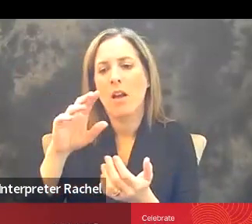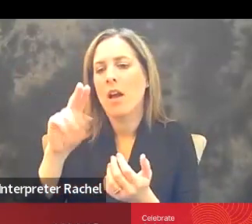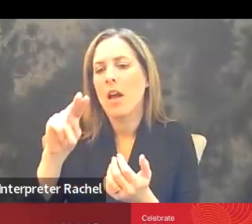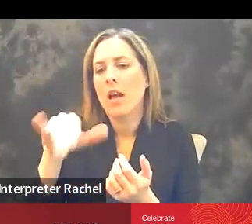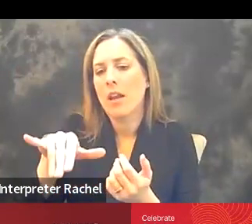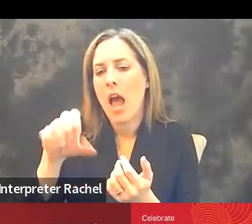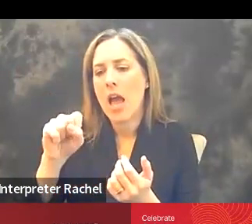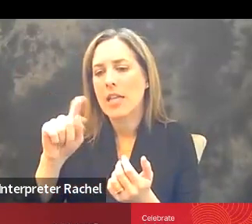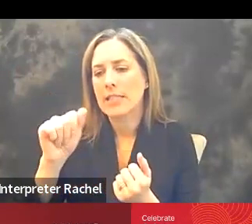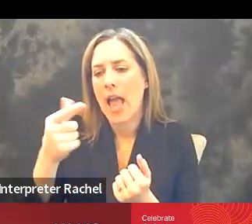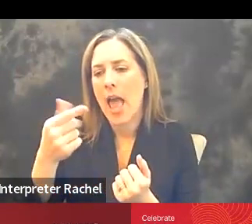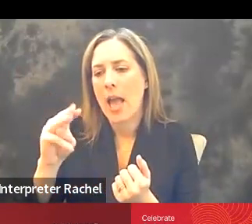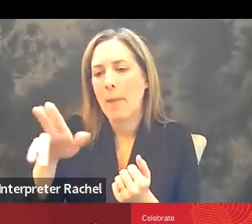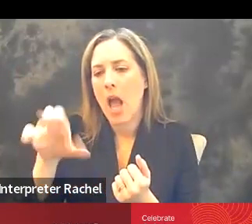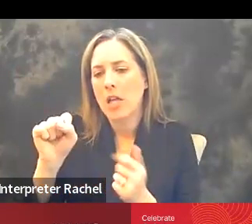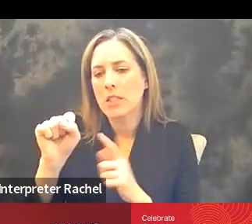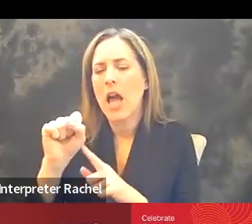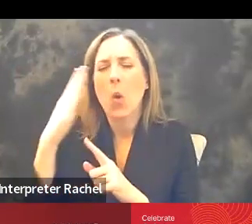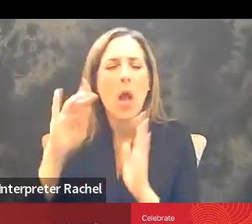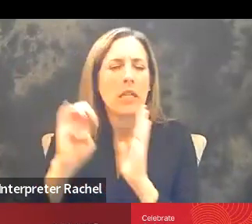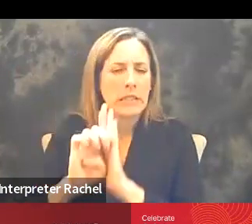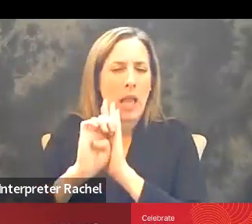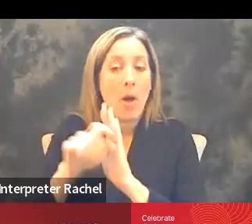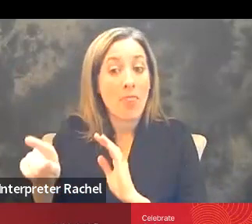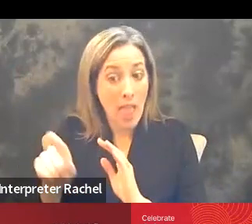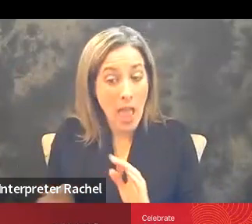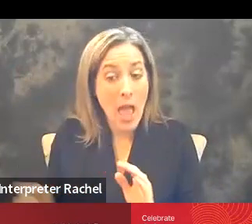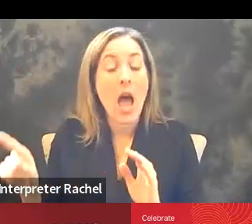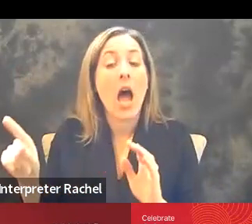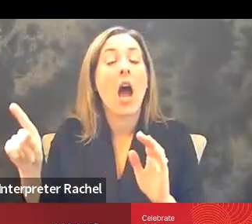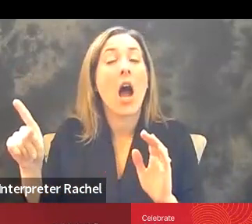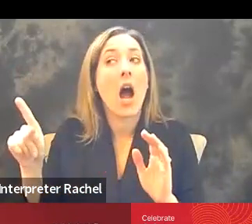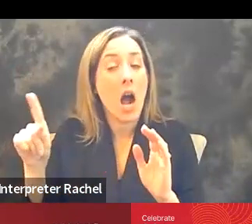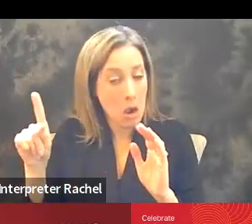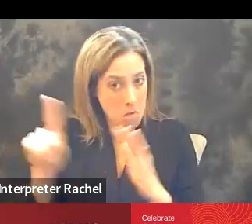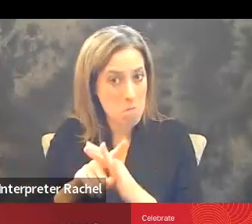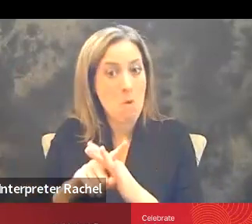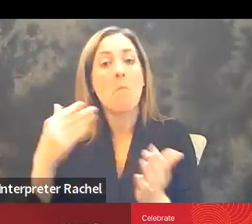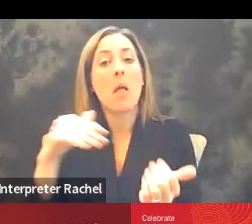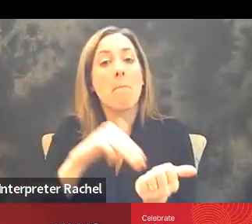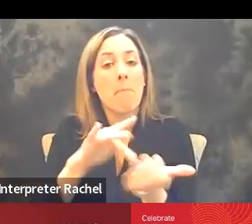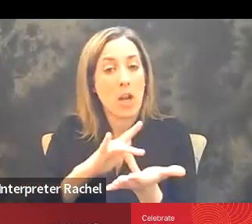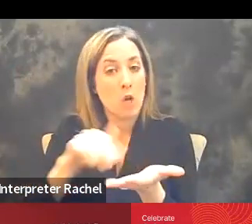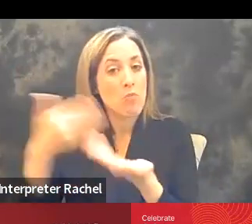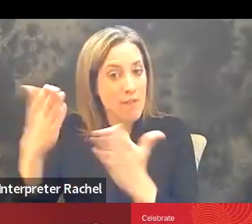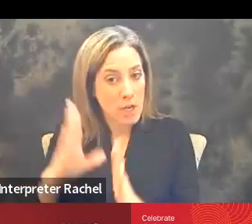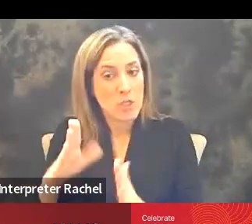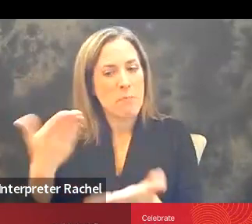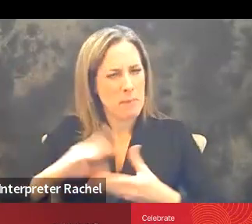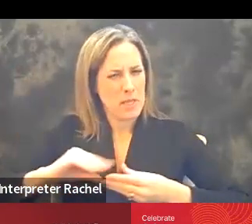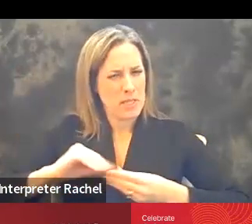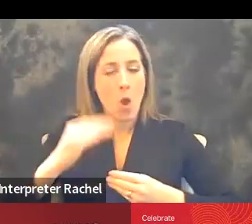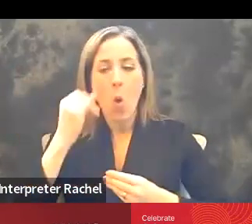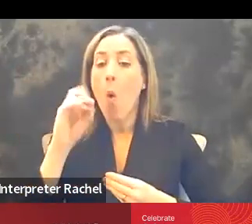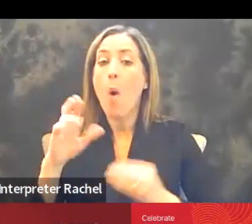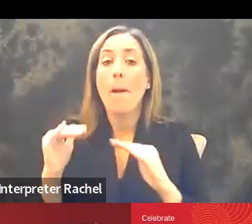or atelectasis, things like this that appear that, physicians or other medical professionals might say, or that sometimes even appear when